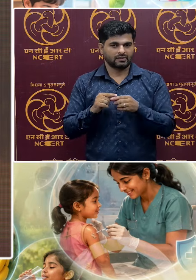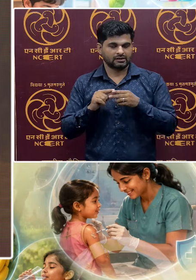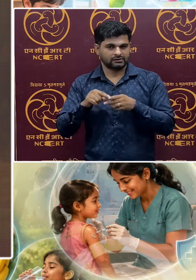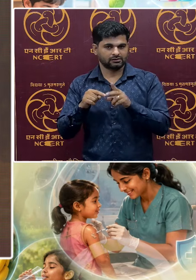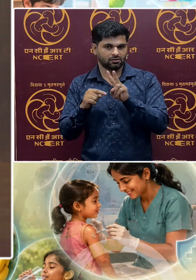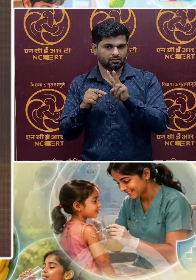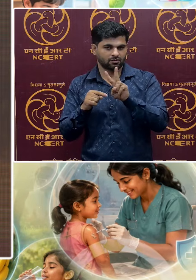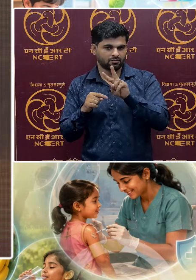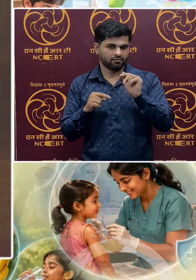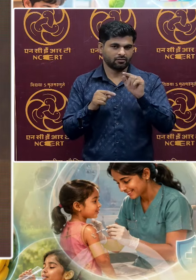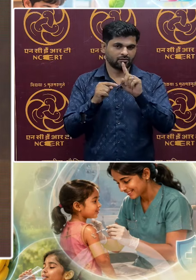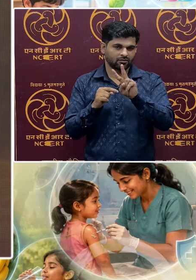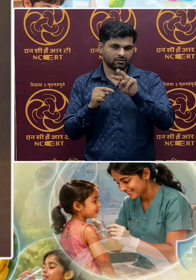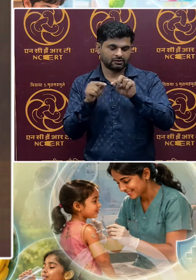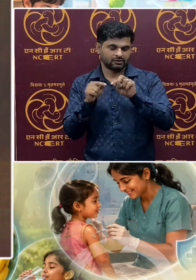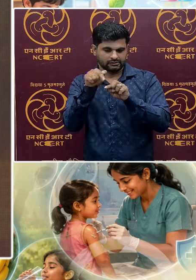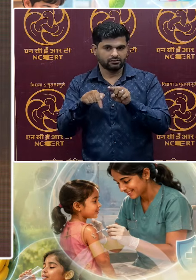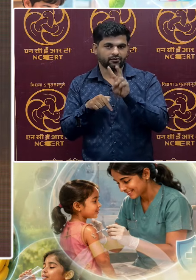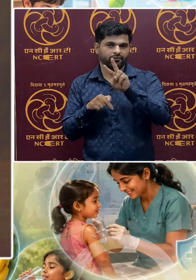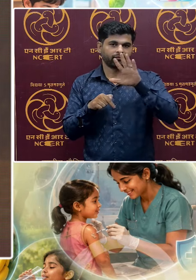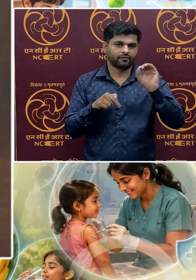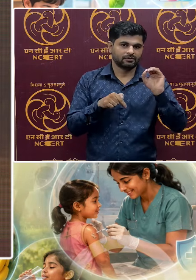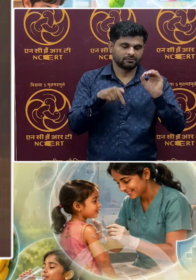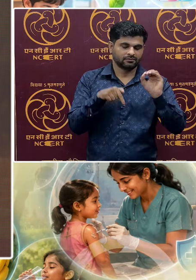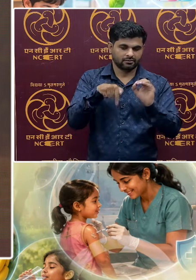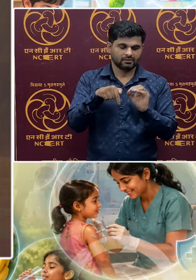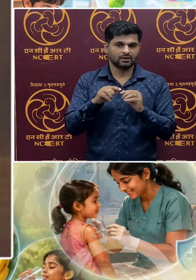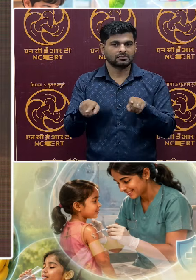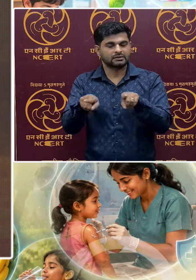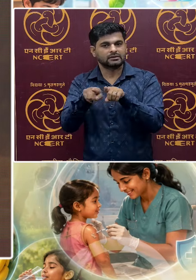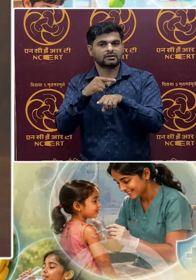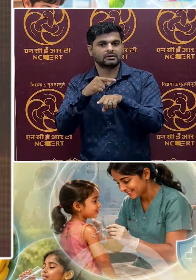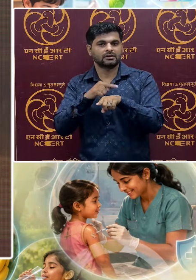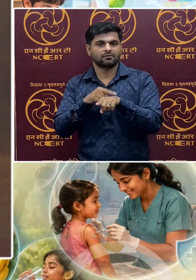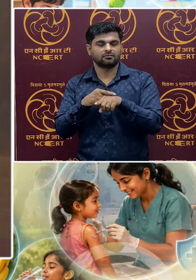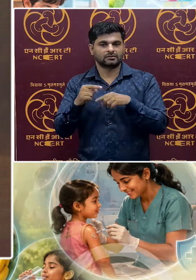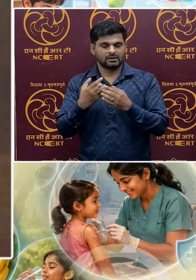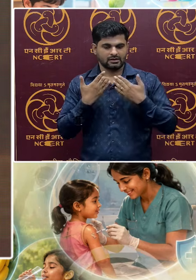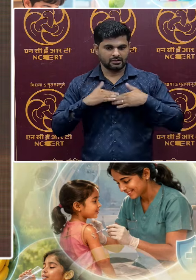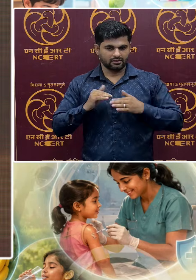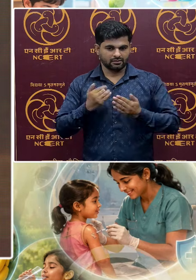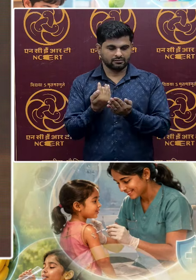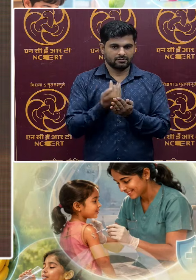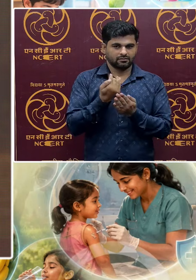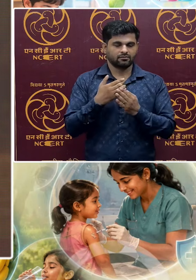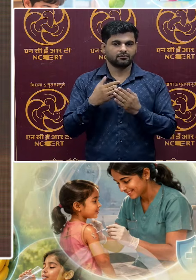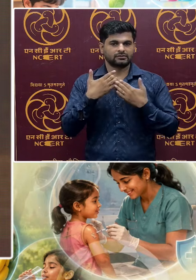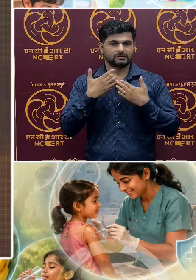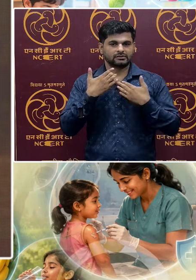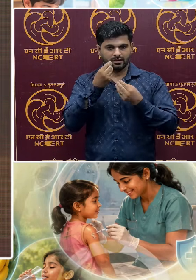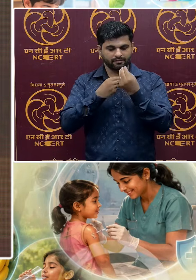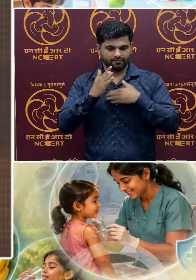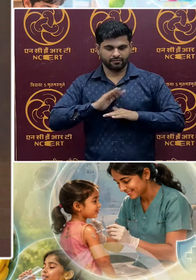back again and we'll discuss another topic, and that's going to be safety and health, equitable and